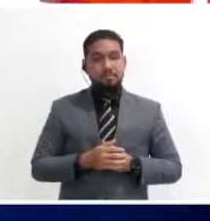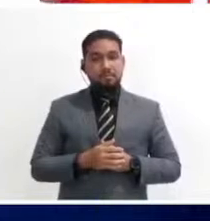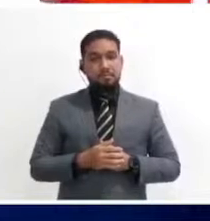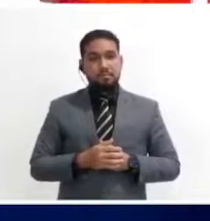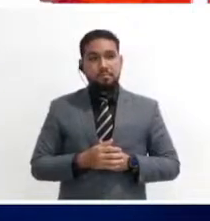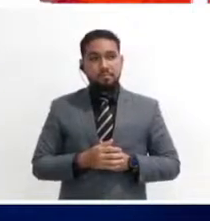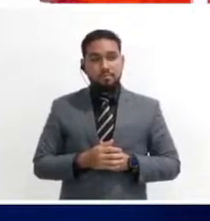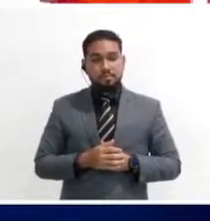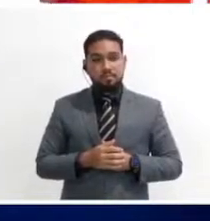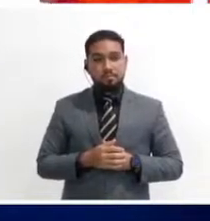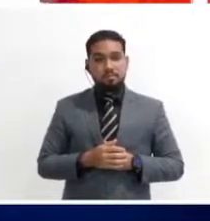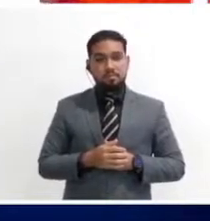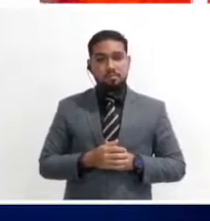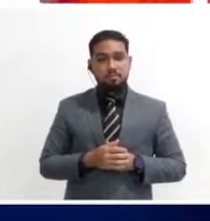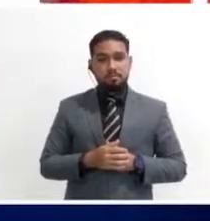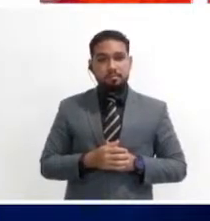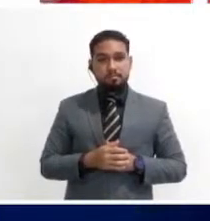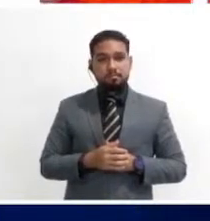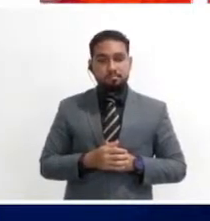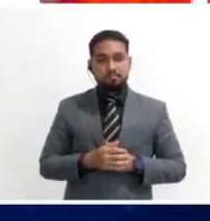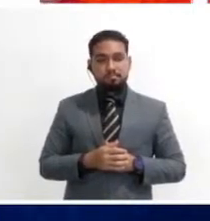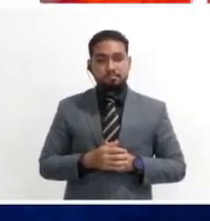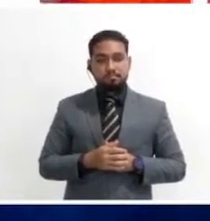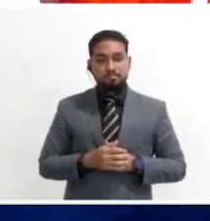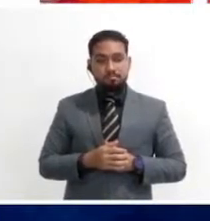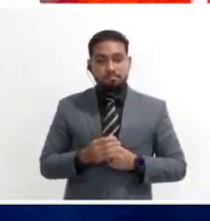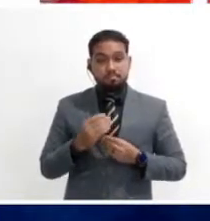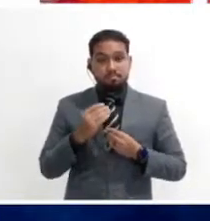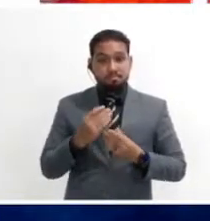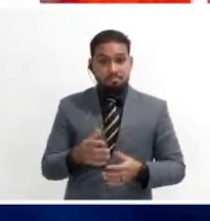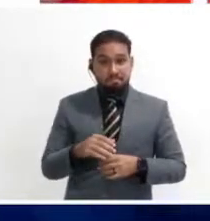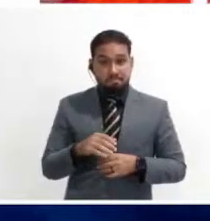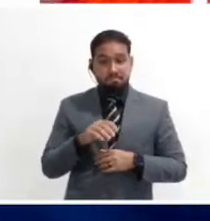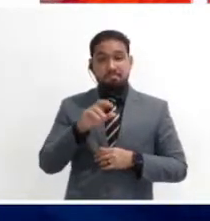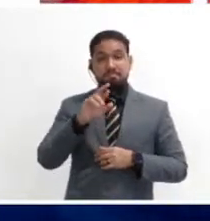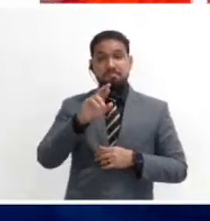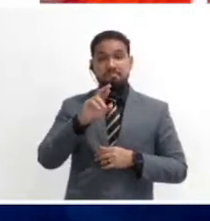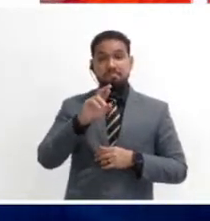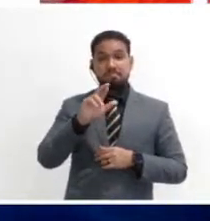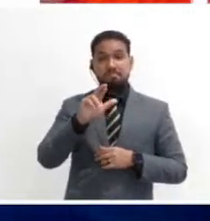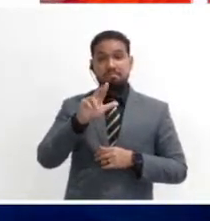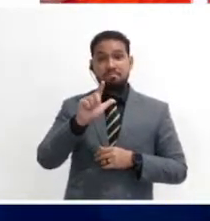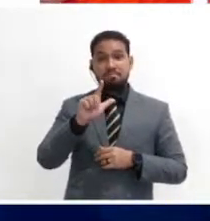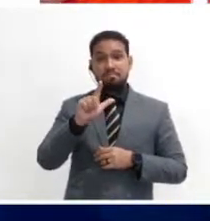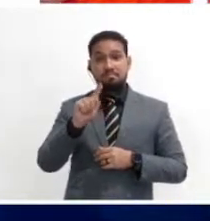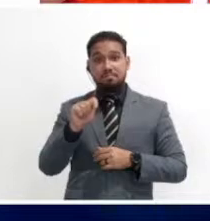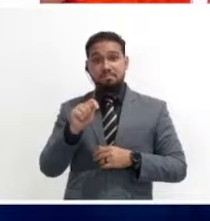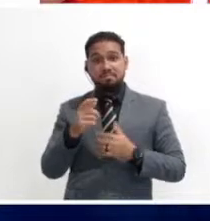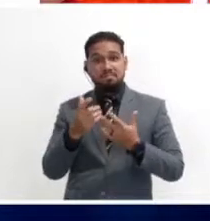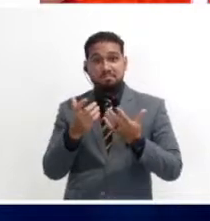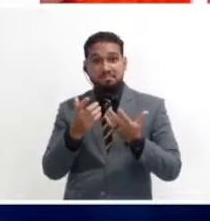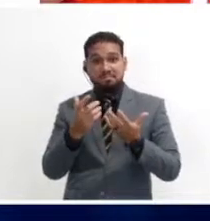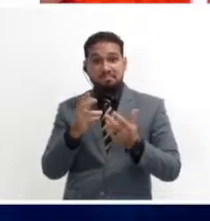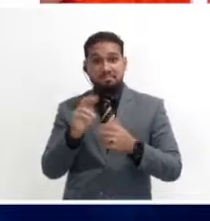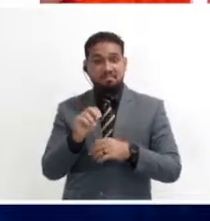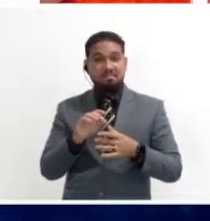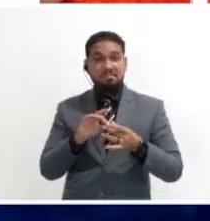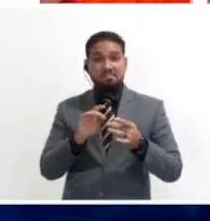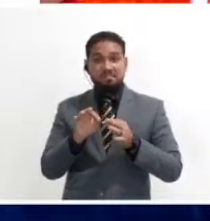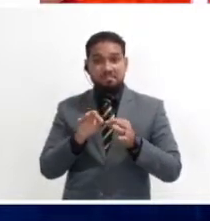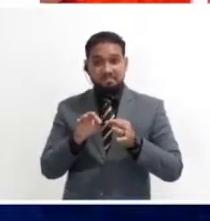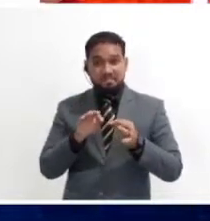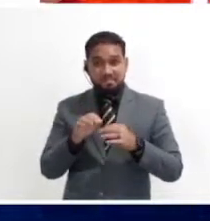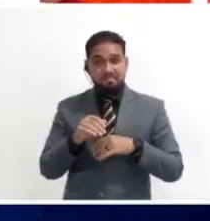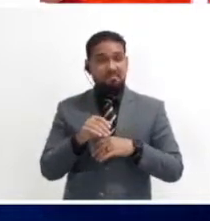So when I talk about RDL, I'm talking about a kind of technology we call thin film technology. And thin film